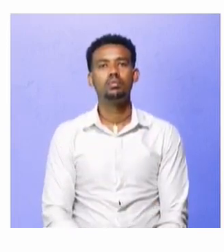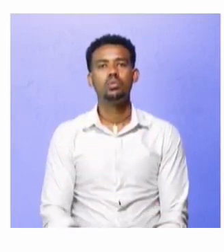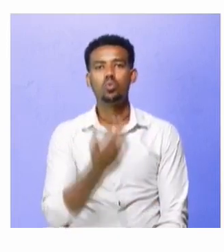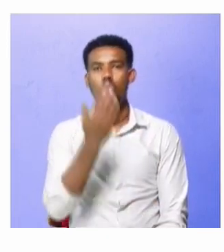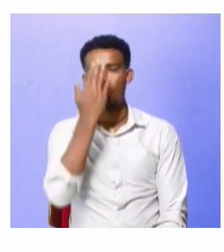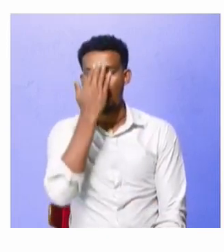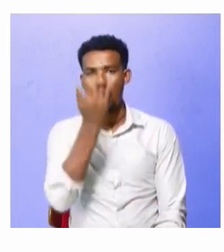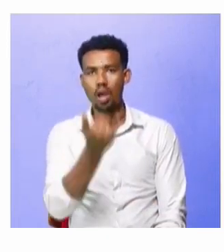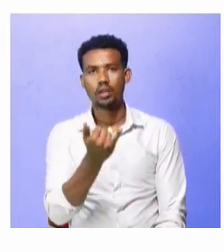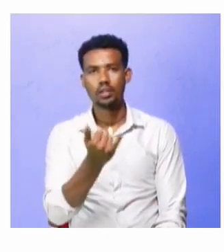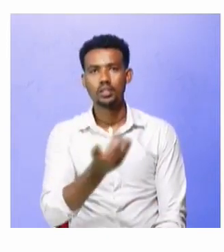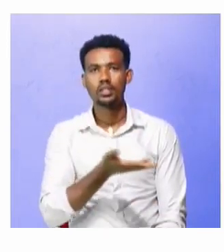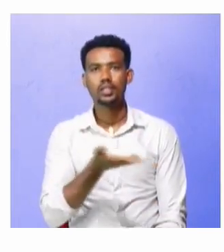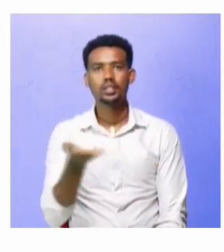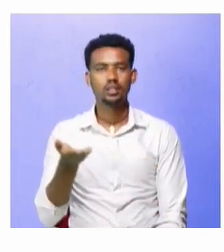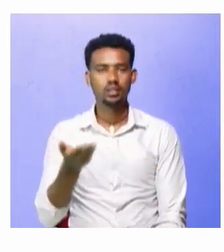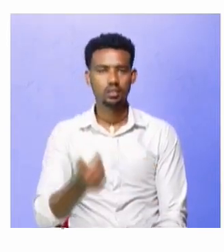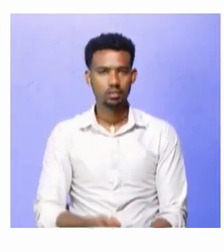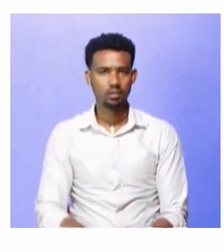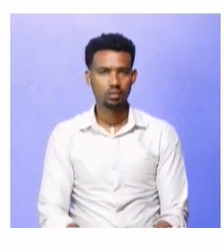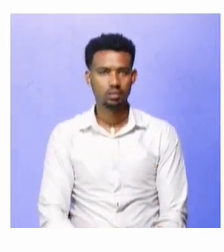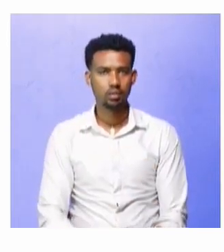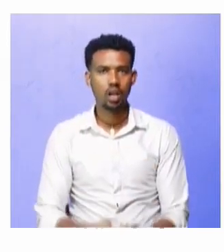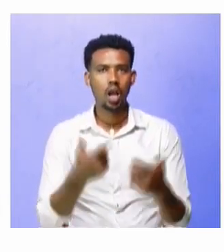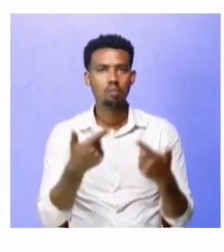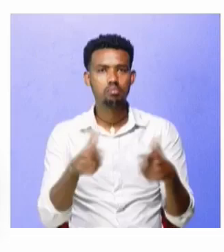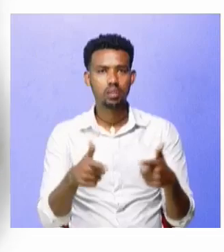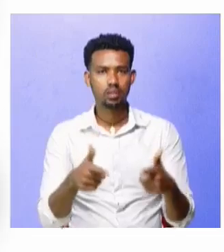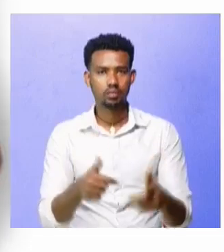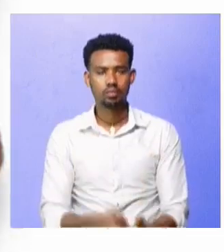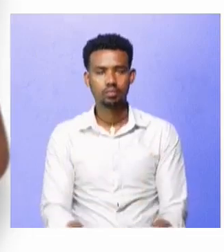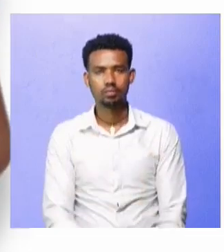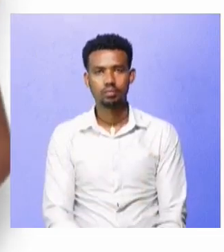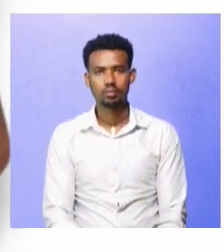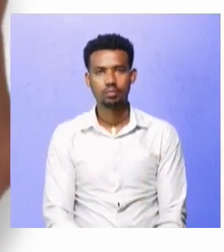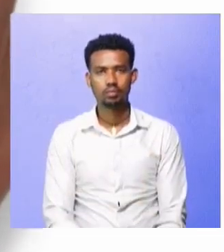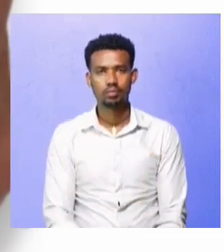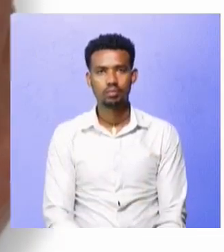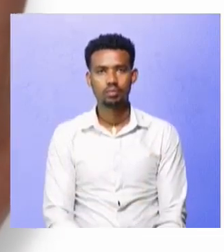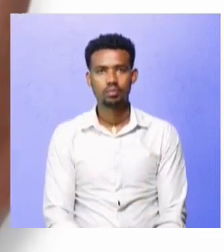why things happen.